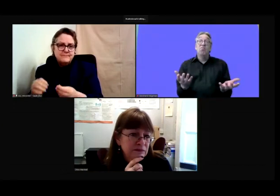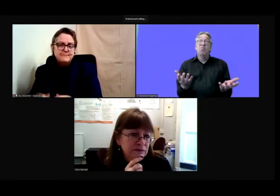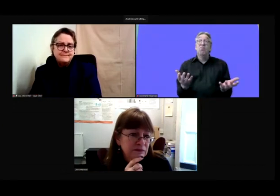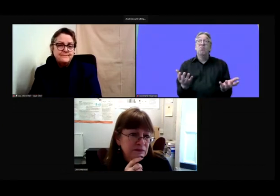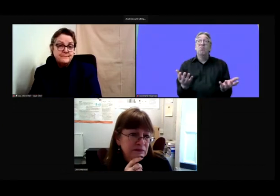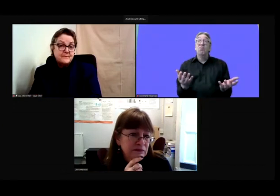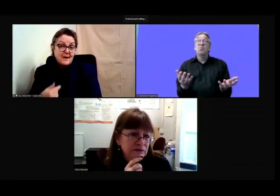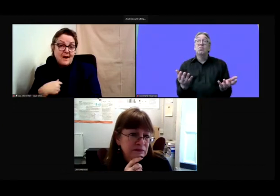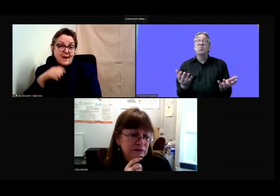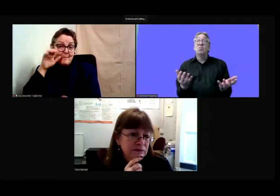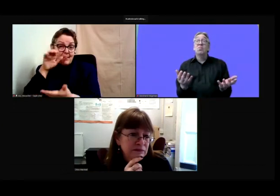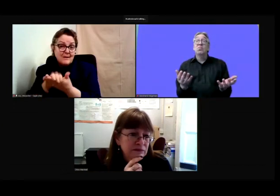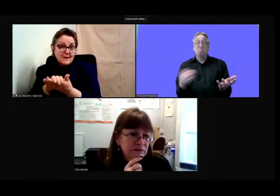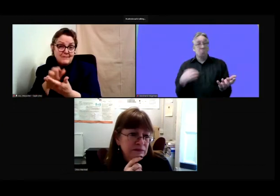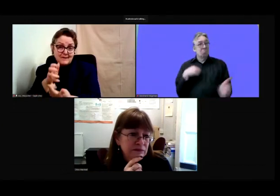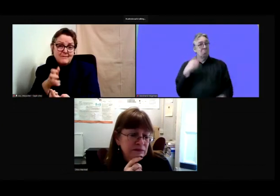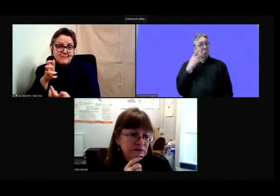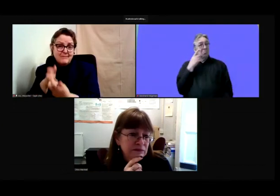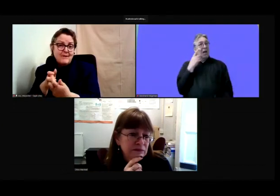it's suitable enough.